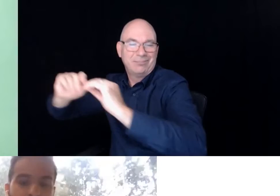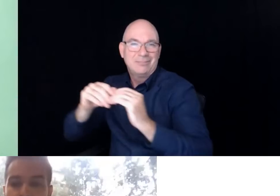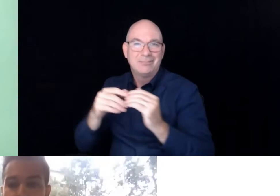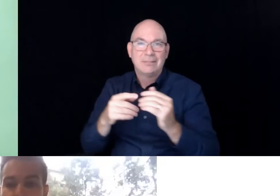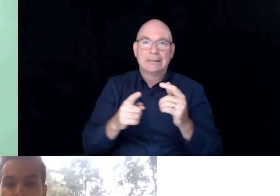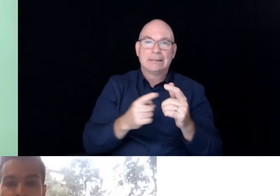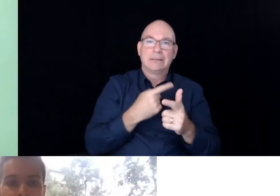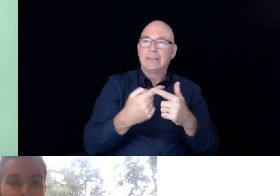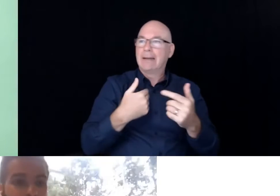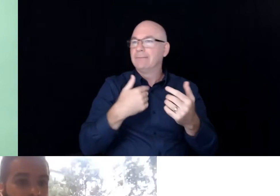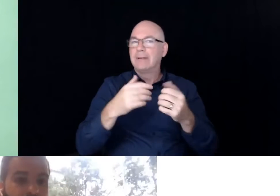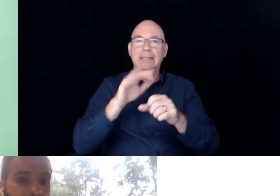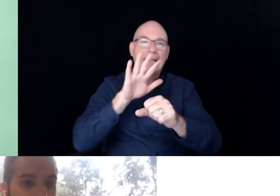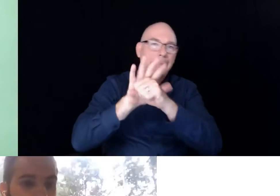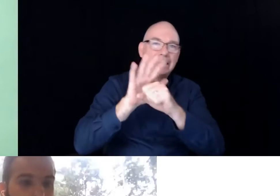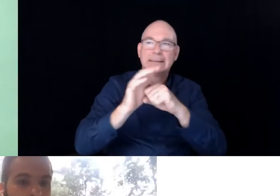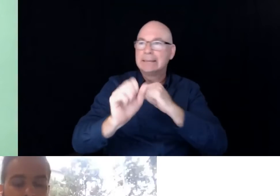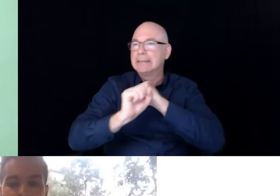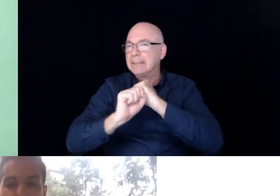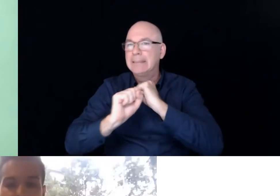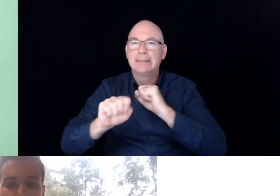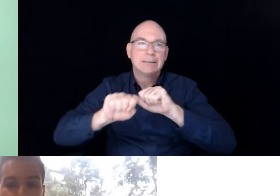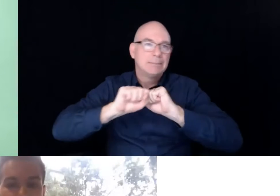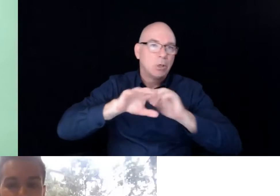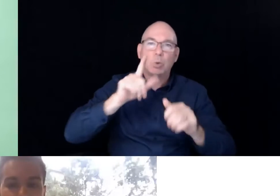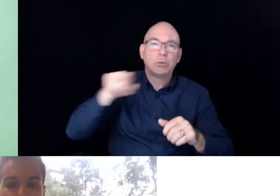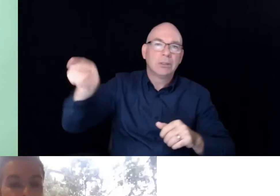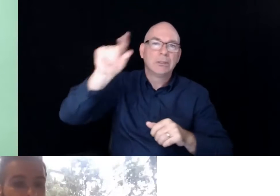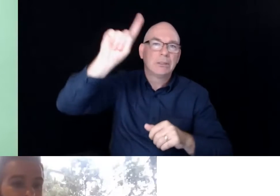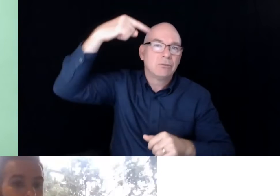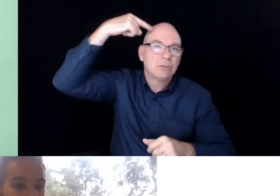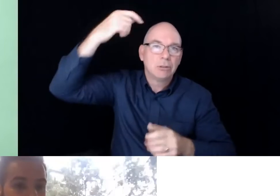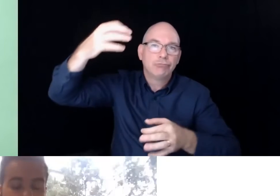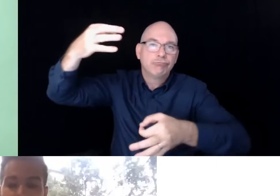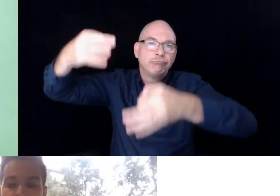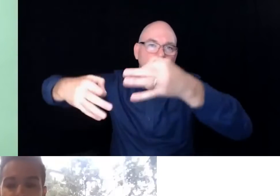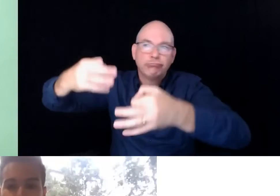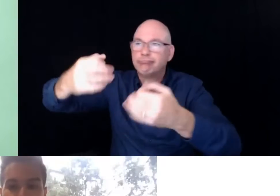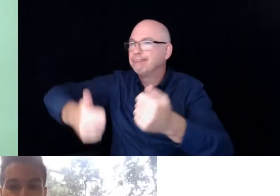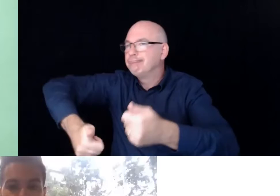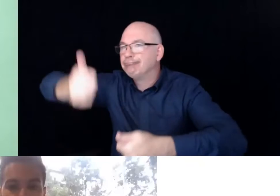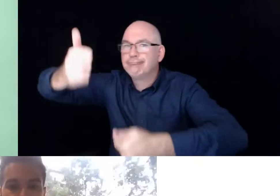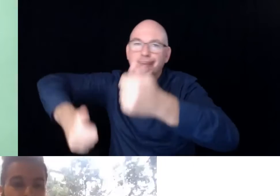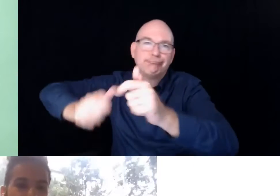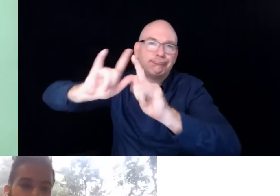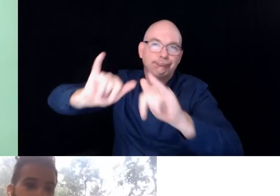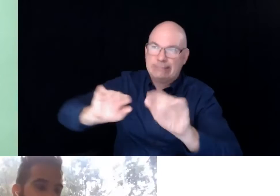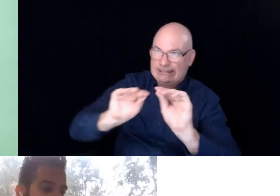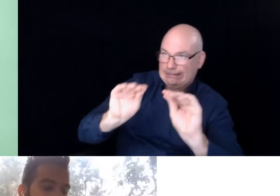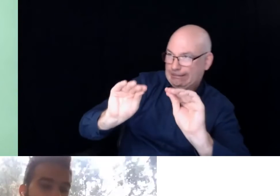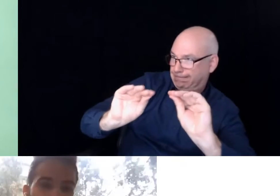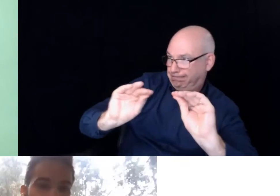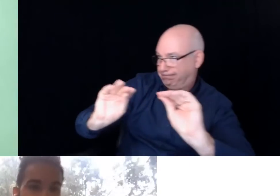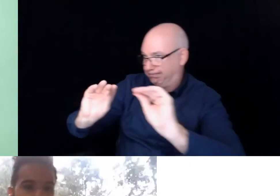advocacy campaigns to reach the decision makers, to start working like all together in parallel to educate